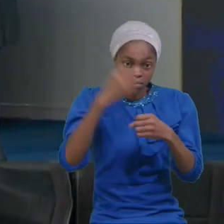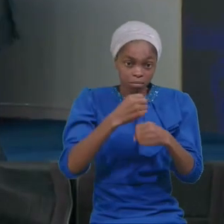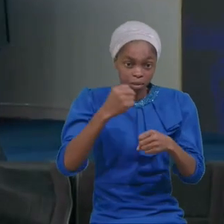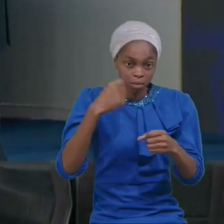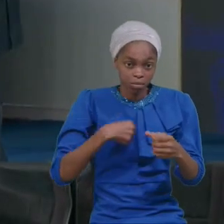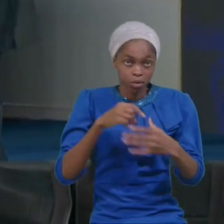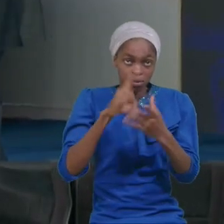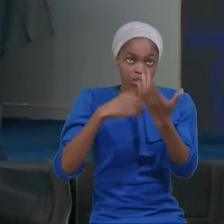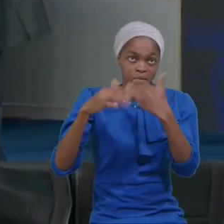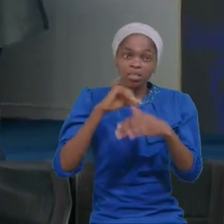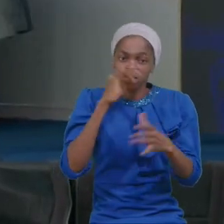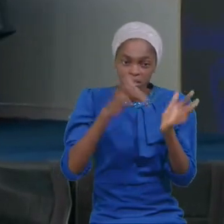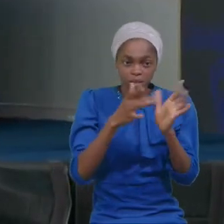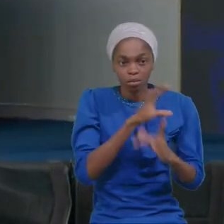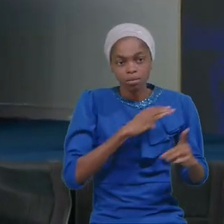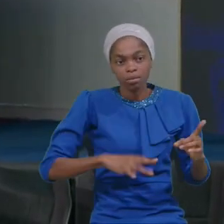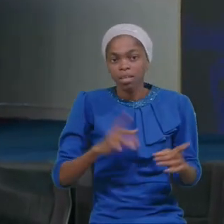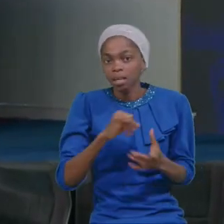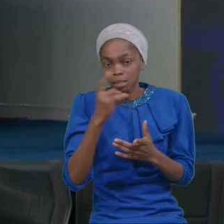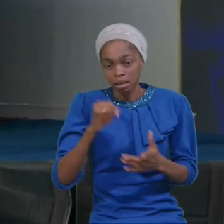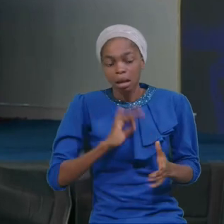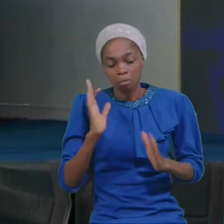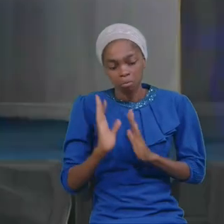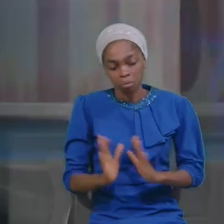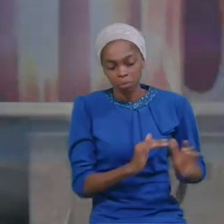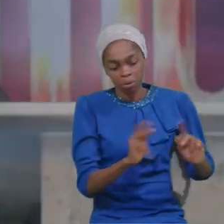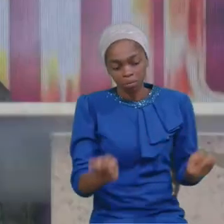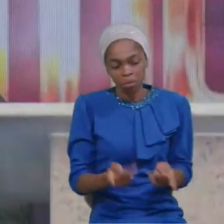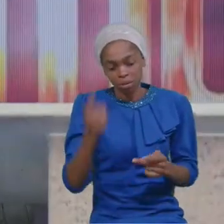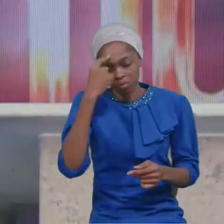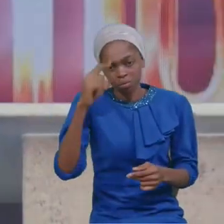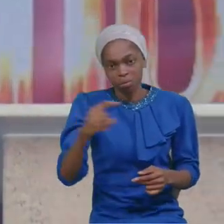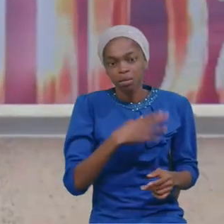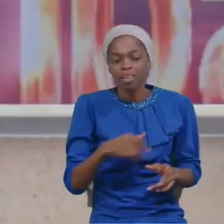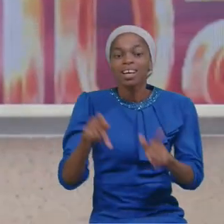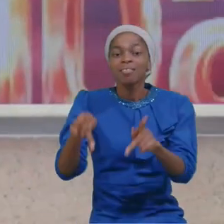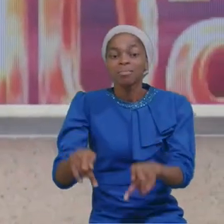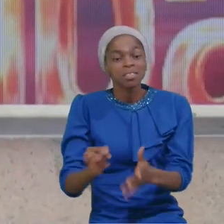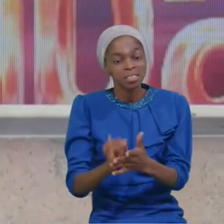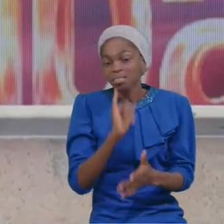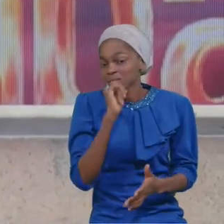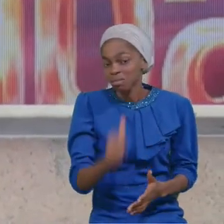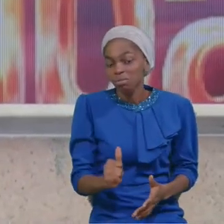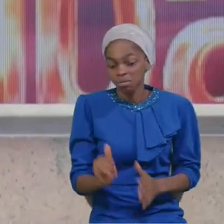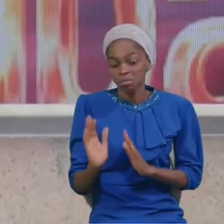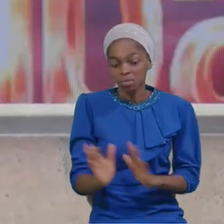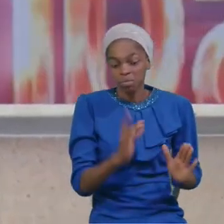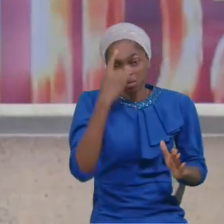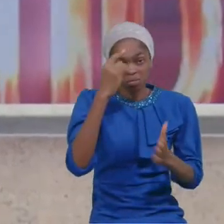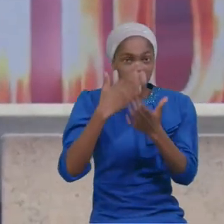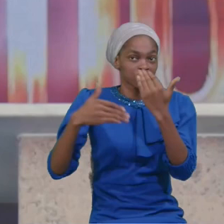is not preparing for the heavenly future. That's the greatest fool on earth. Whatever we